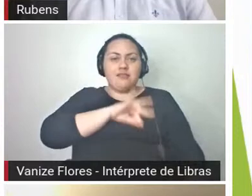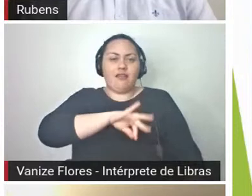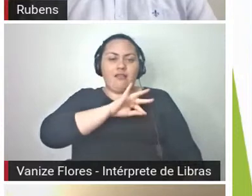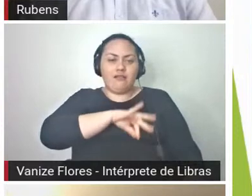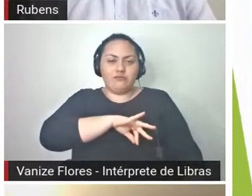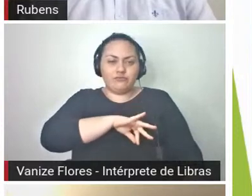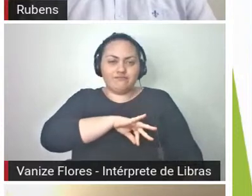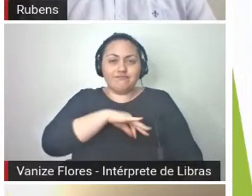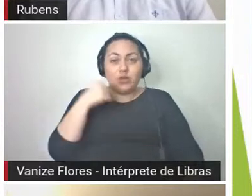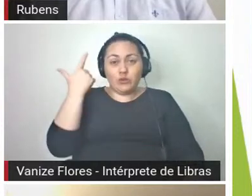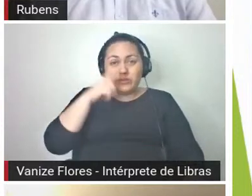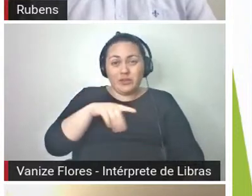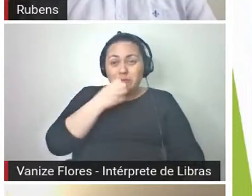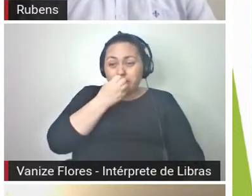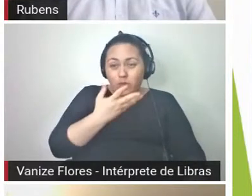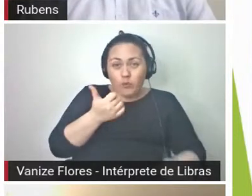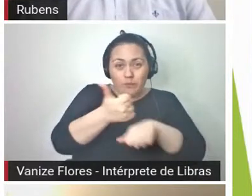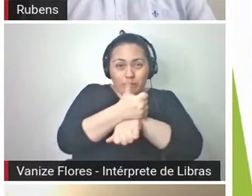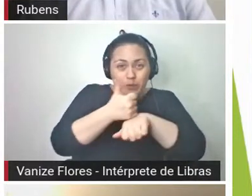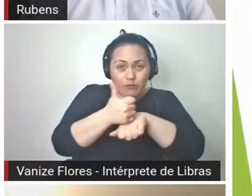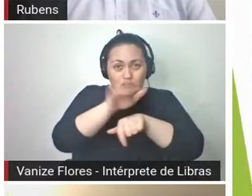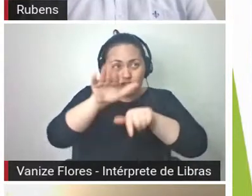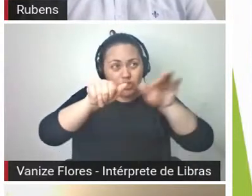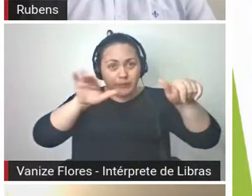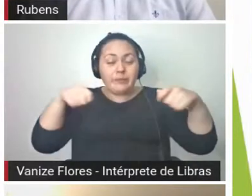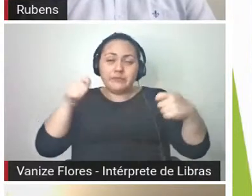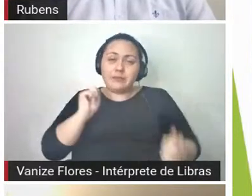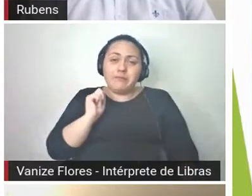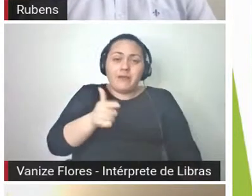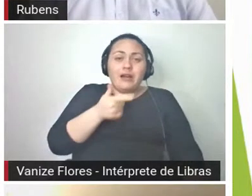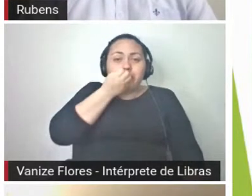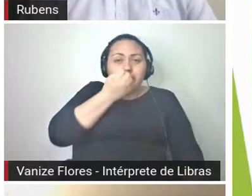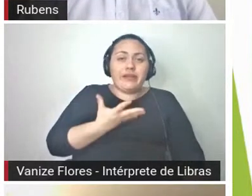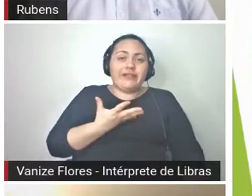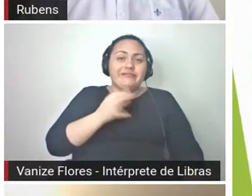bons profissionais, eu preciso pagar bem.